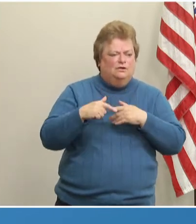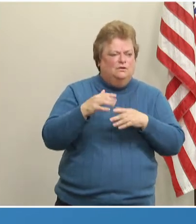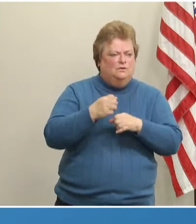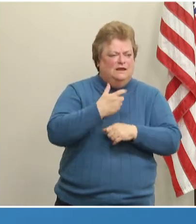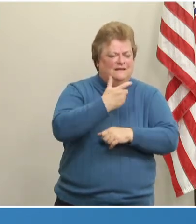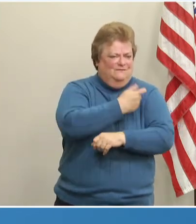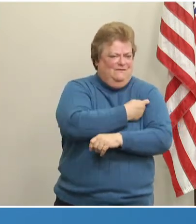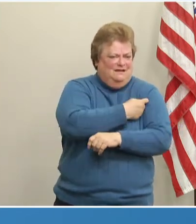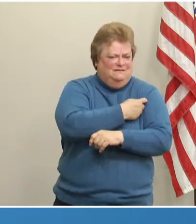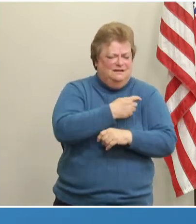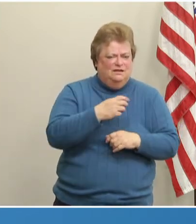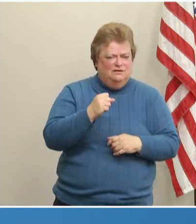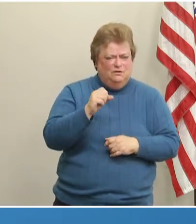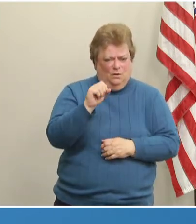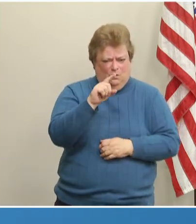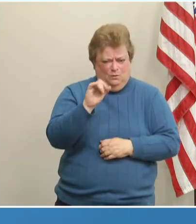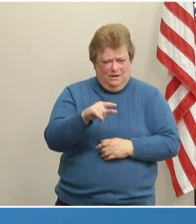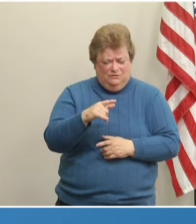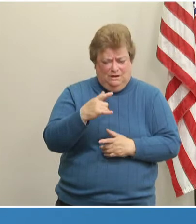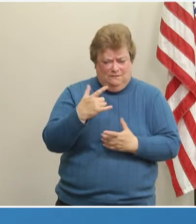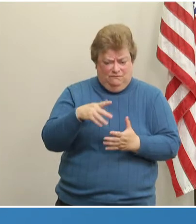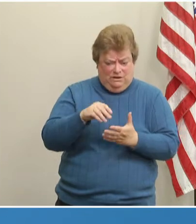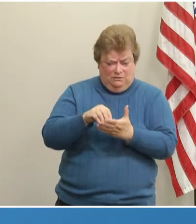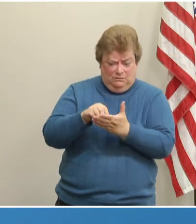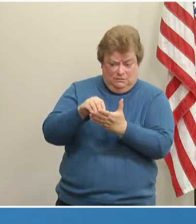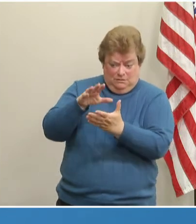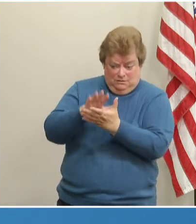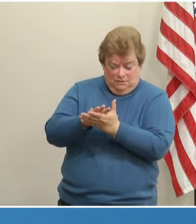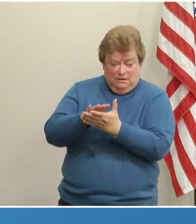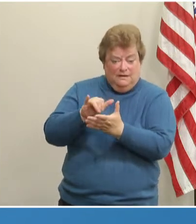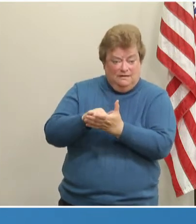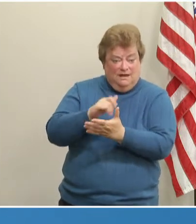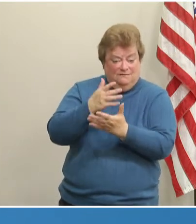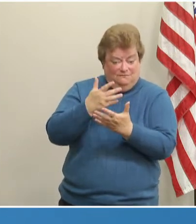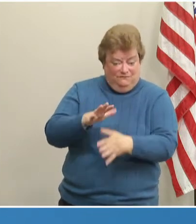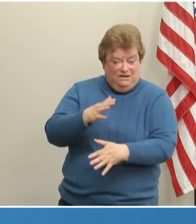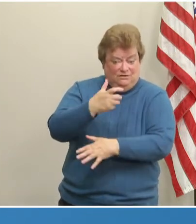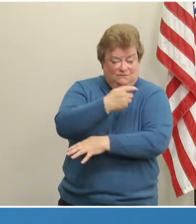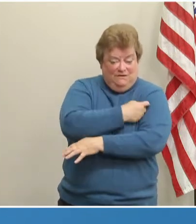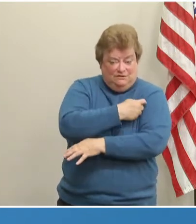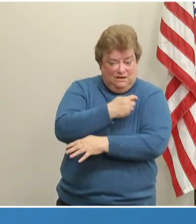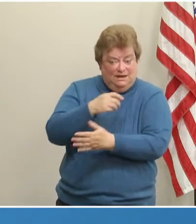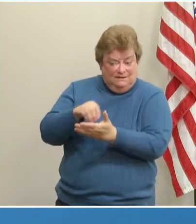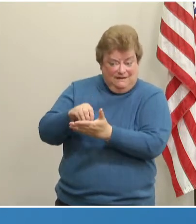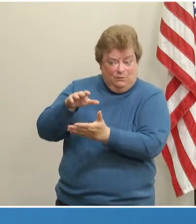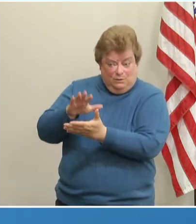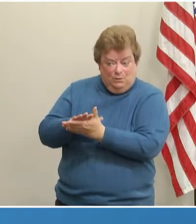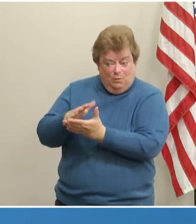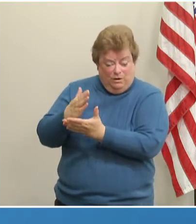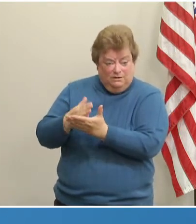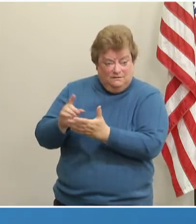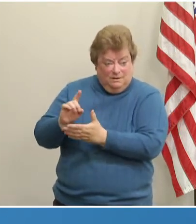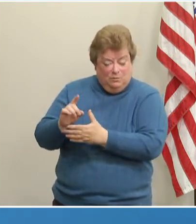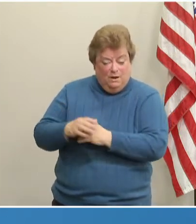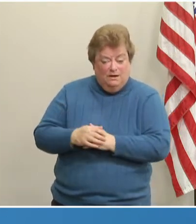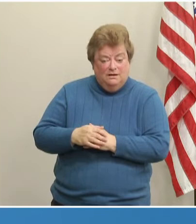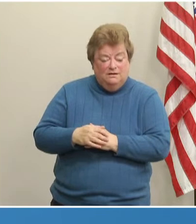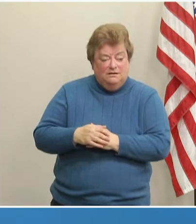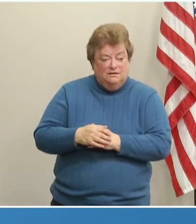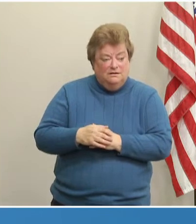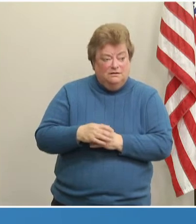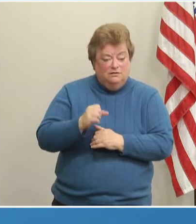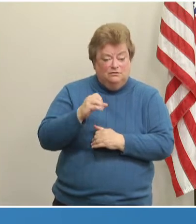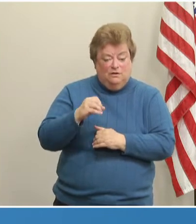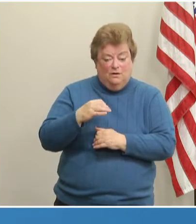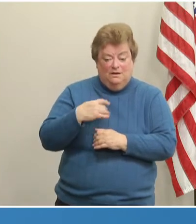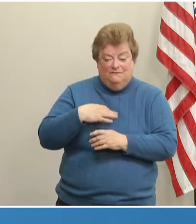question whether, it's been recorded that they've been vaccinated. Is that, if somebody is getting their vaccine from the